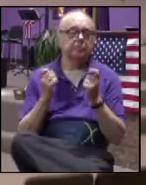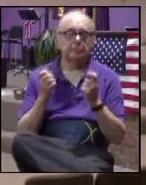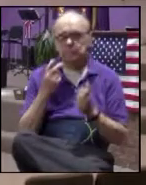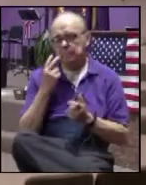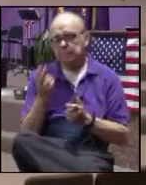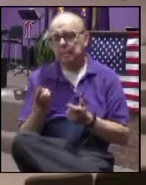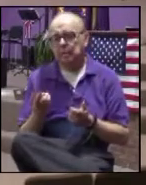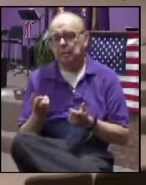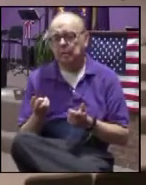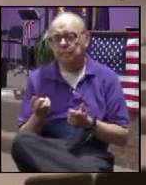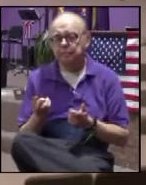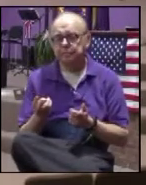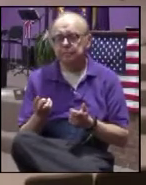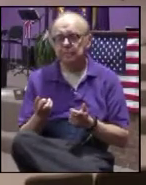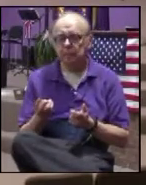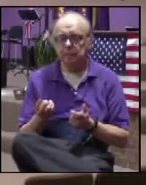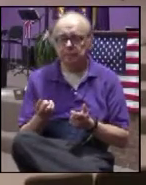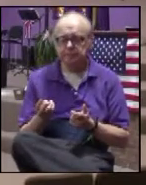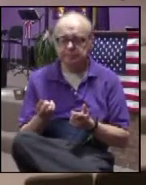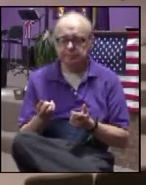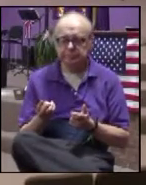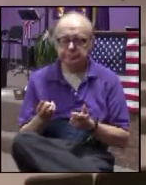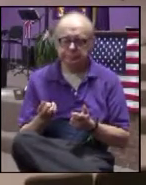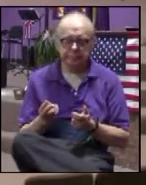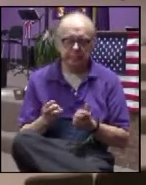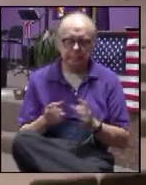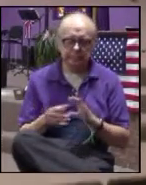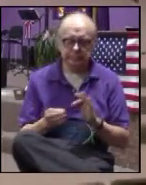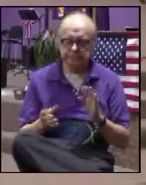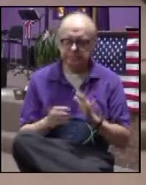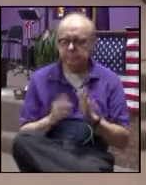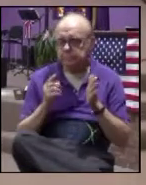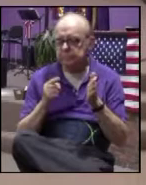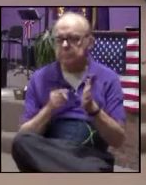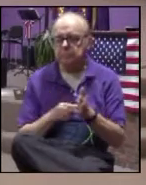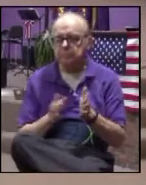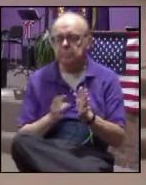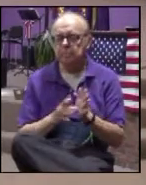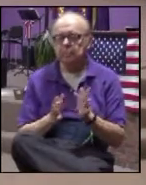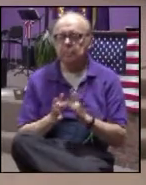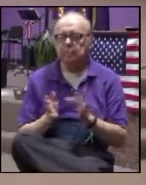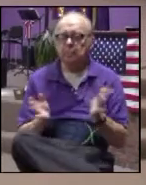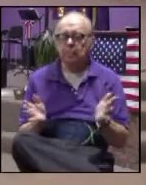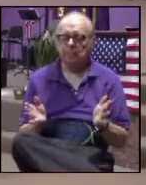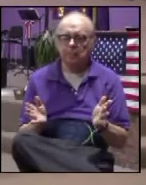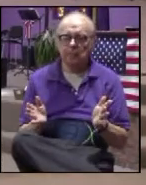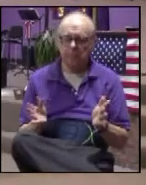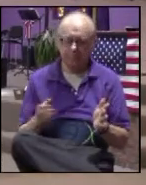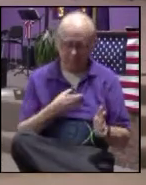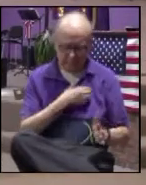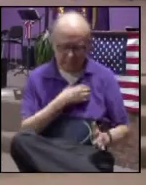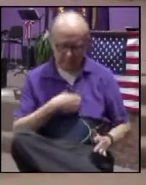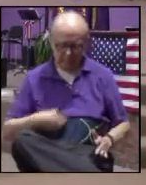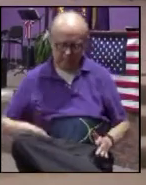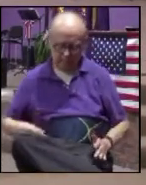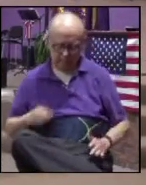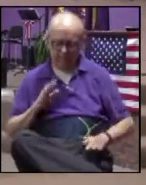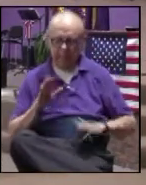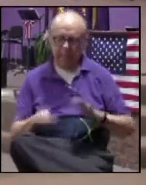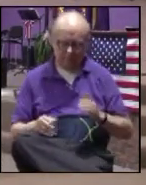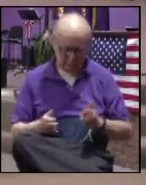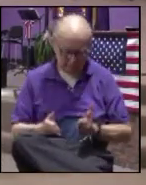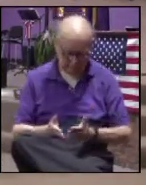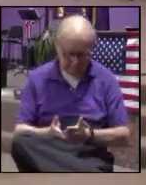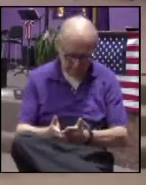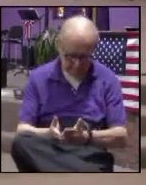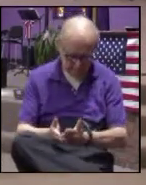would see him, and in this story they would show Jesus with this Miss America sash walking up to the boat.